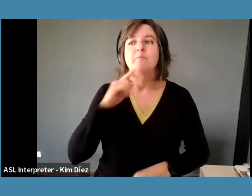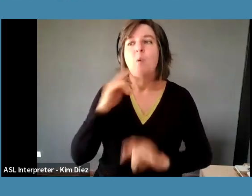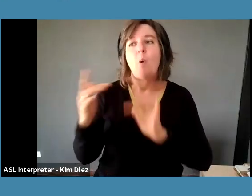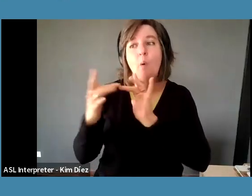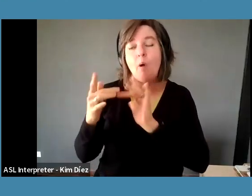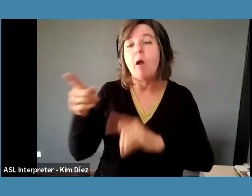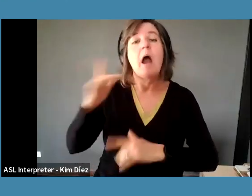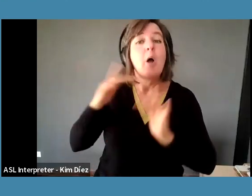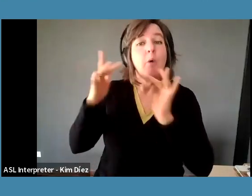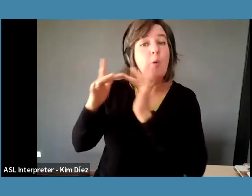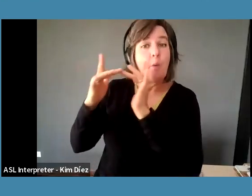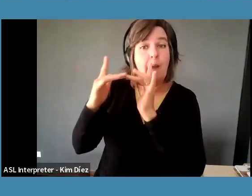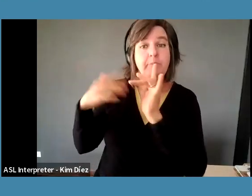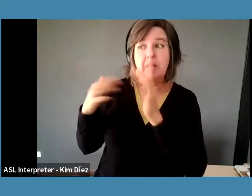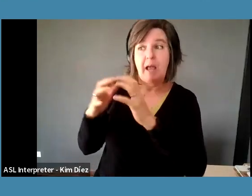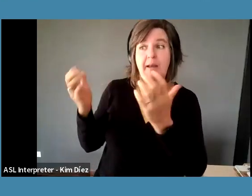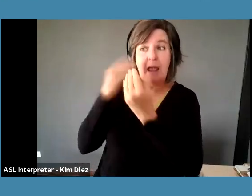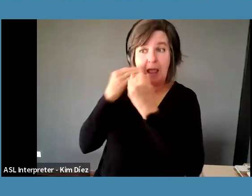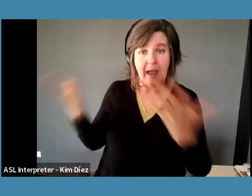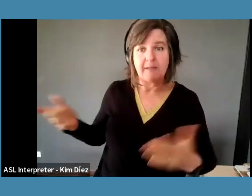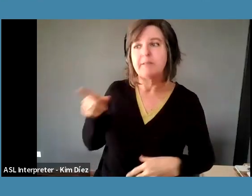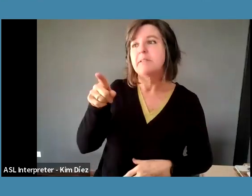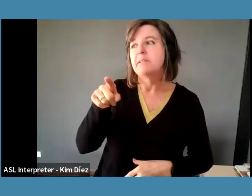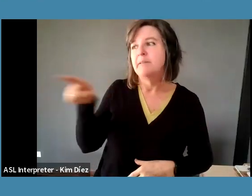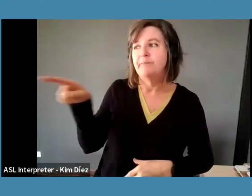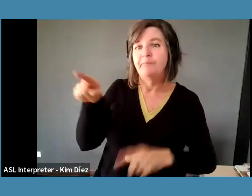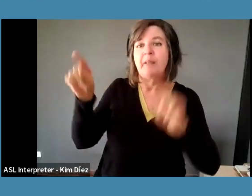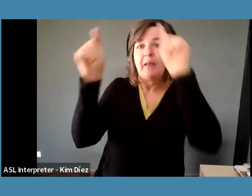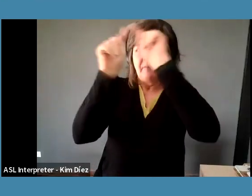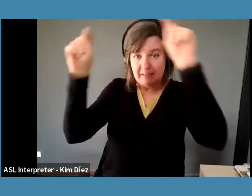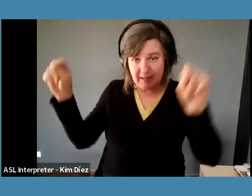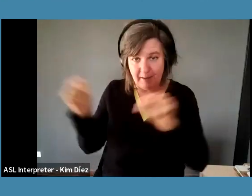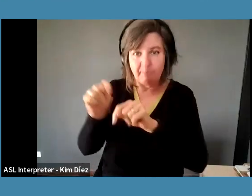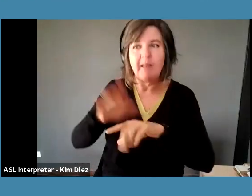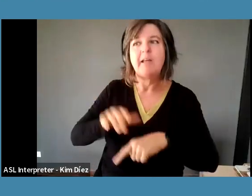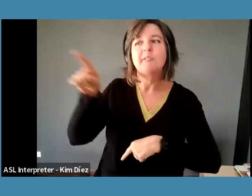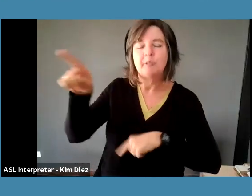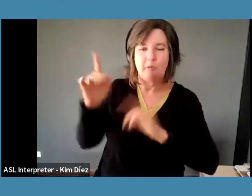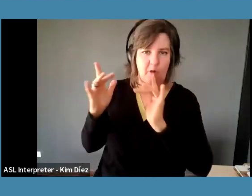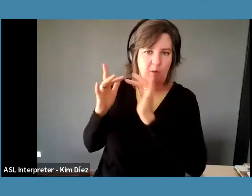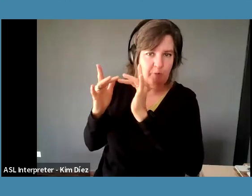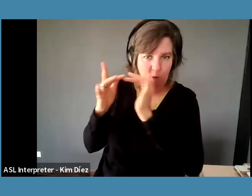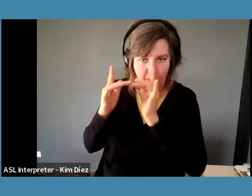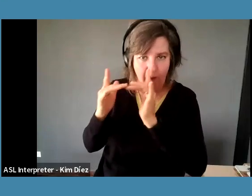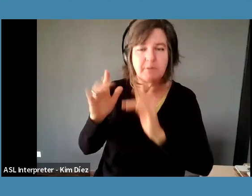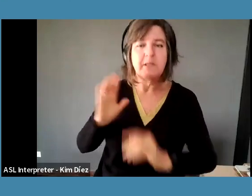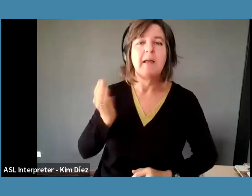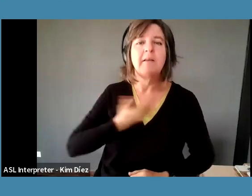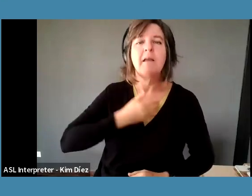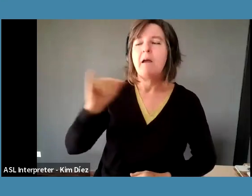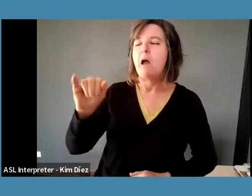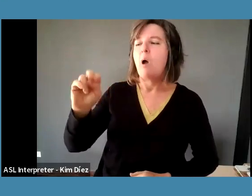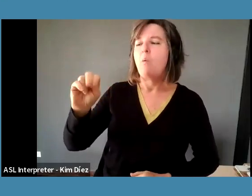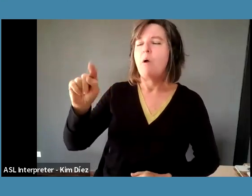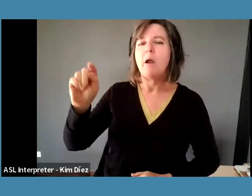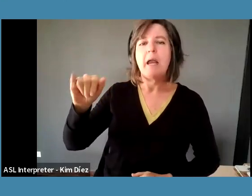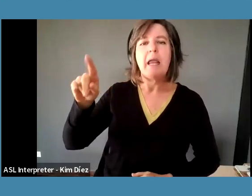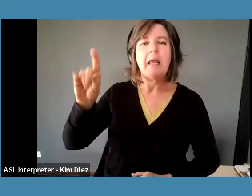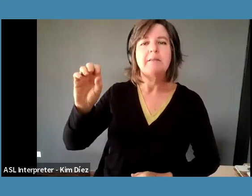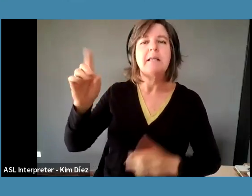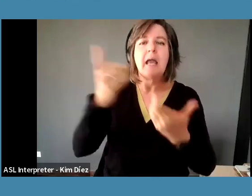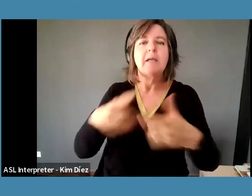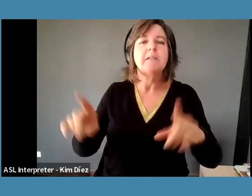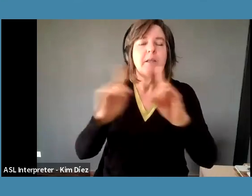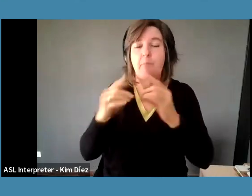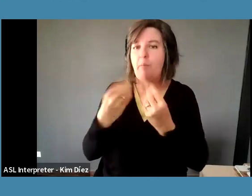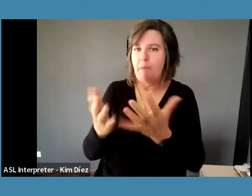has a lot of information. This will be on the website. These templates will be on the website. Our intake department provides a lot of good information, and if